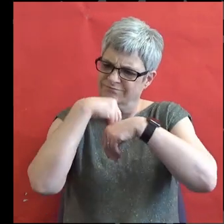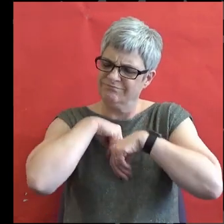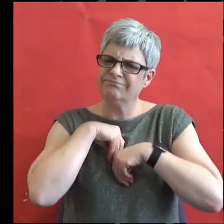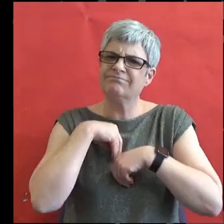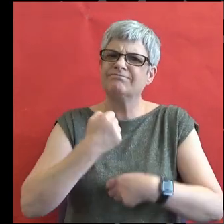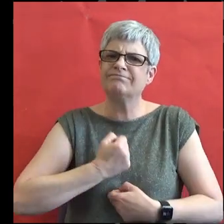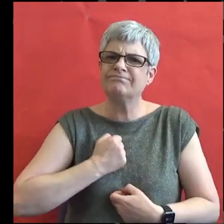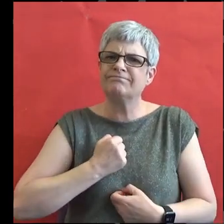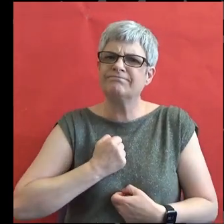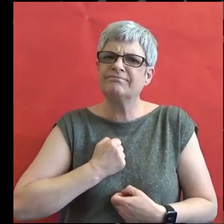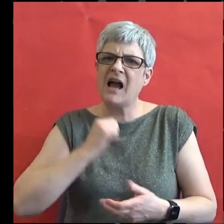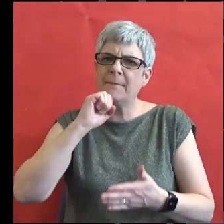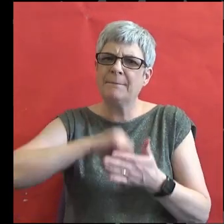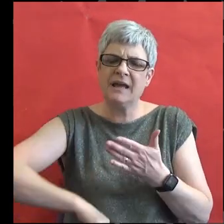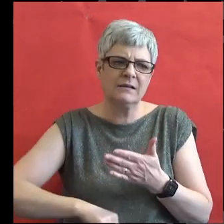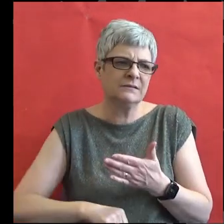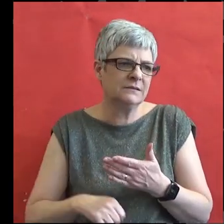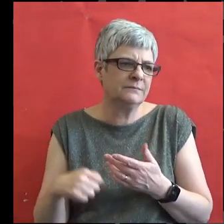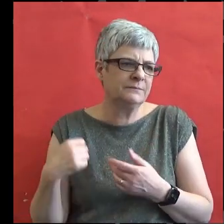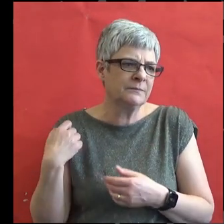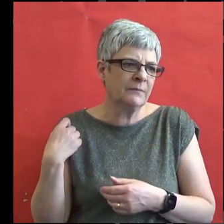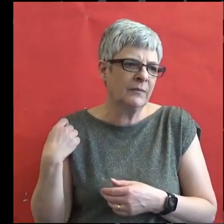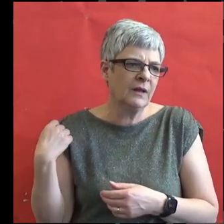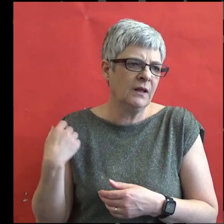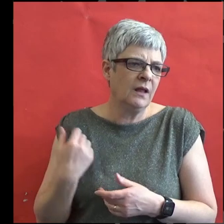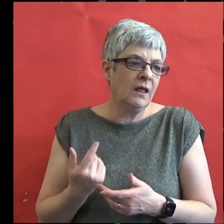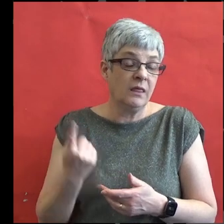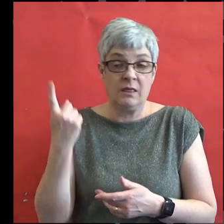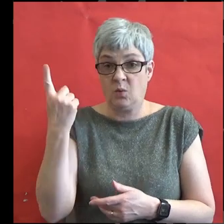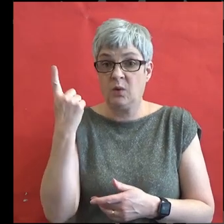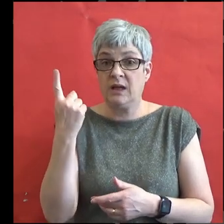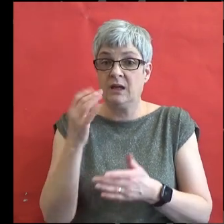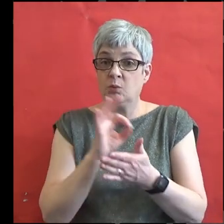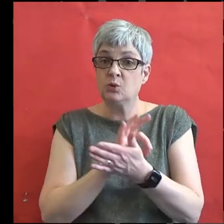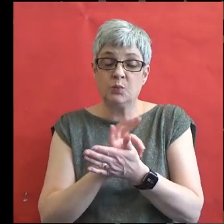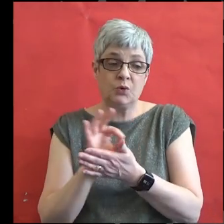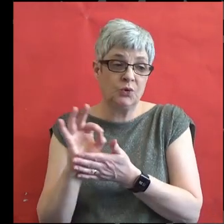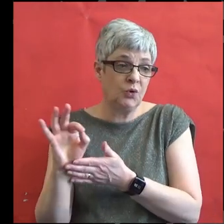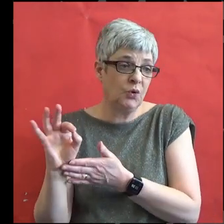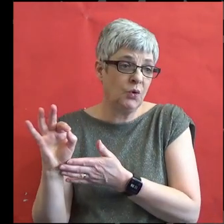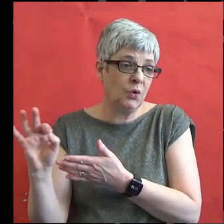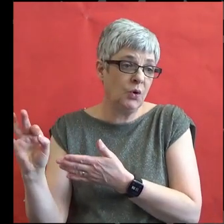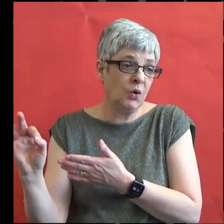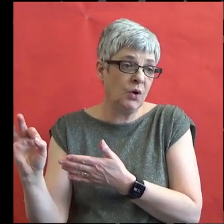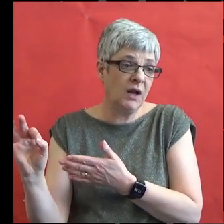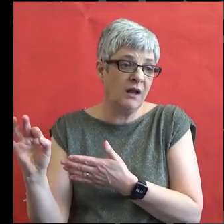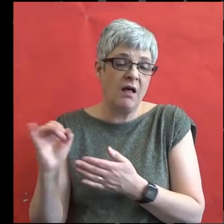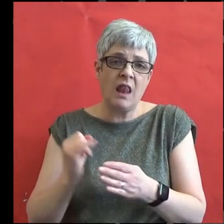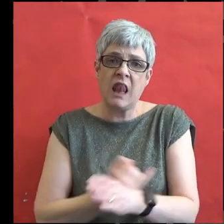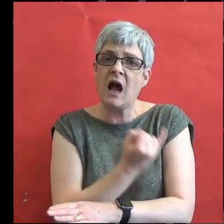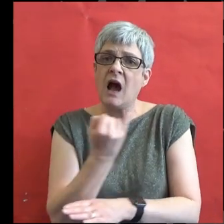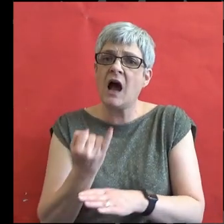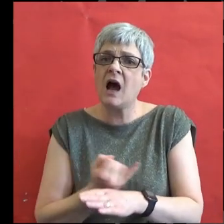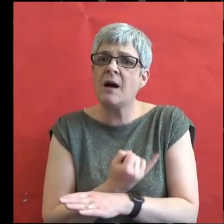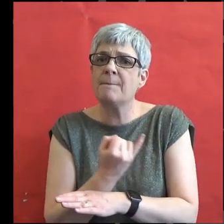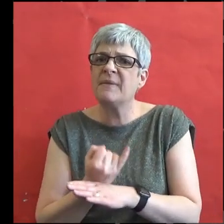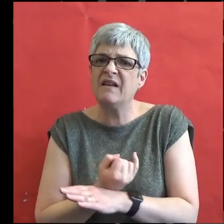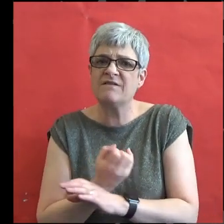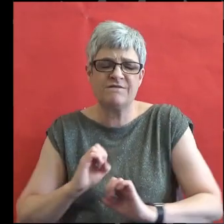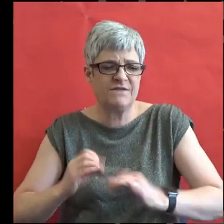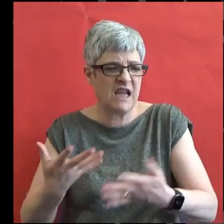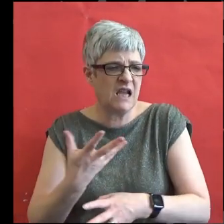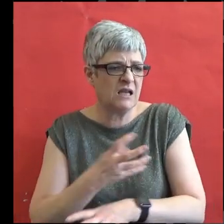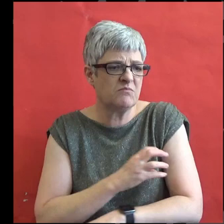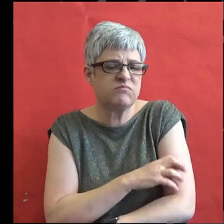the penalty for me. Though he was pure, a lamb without